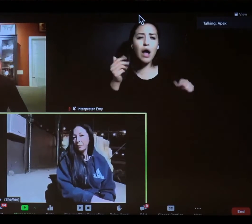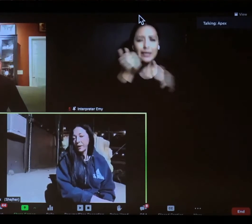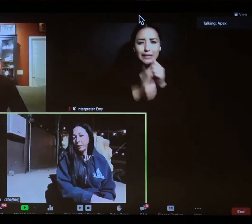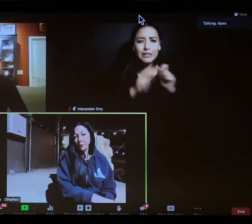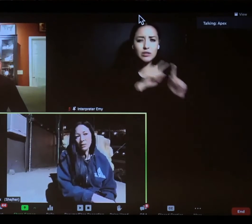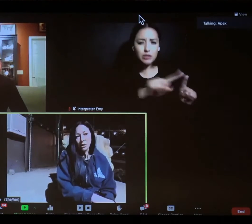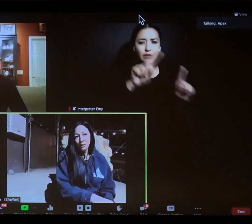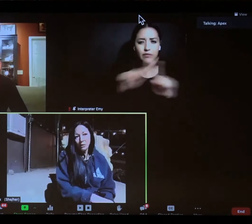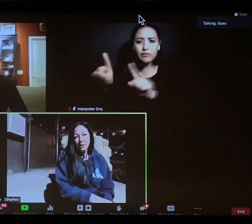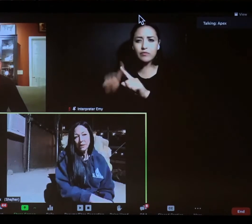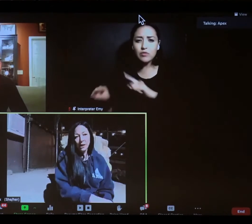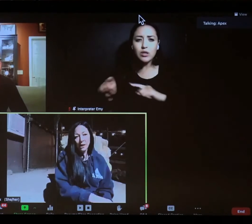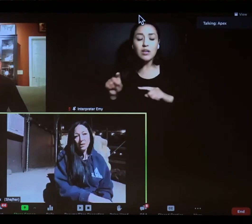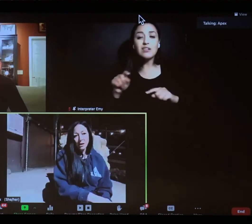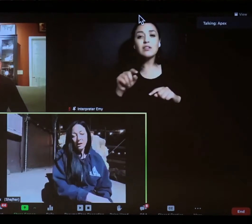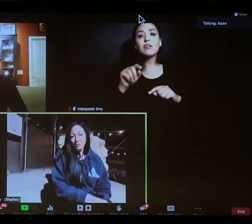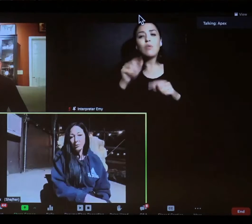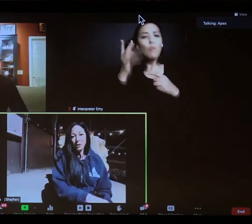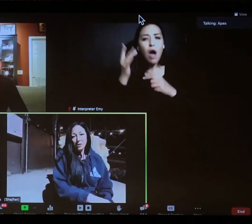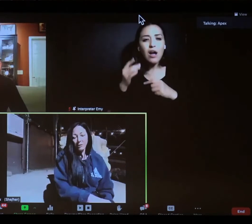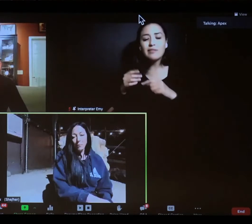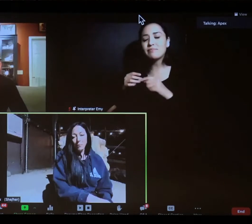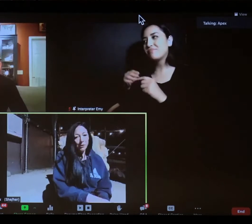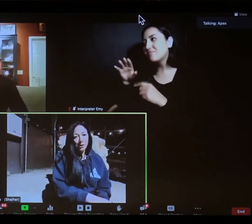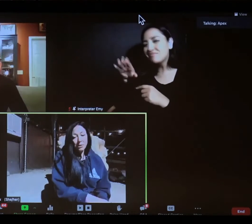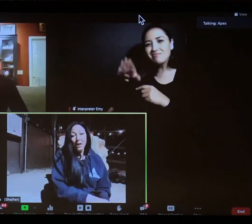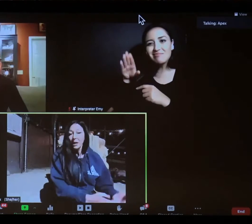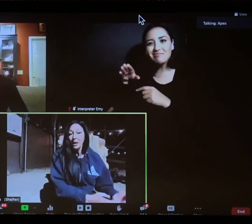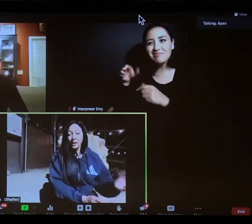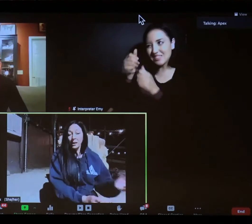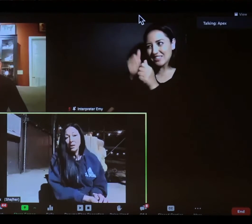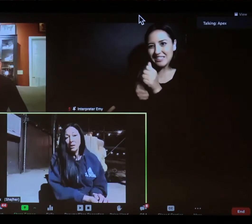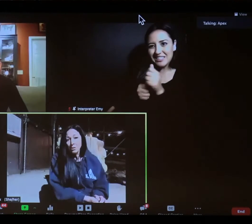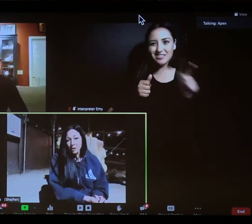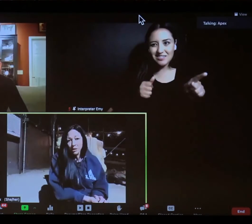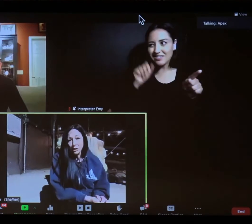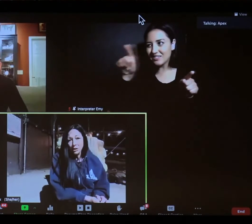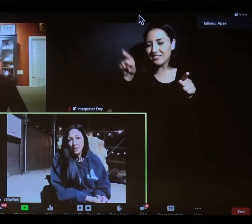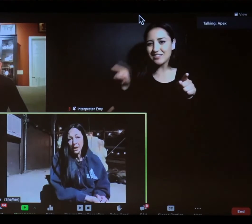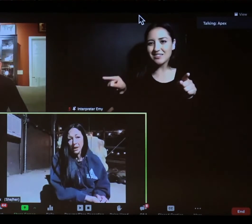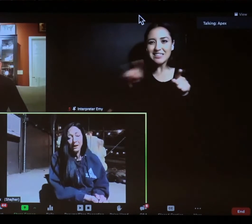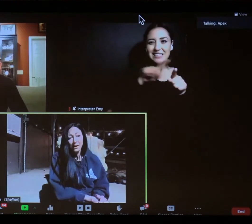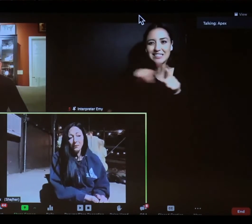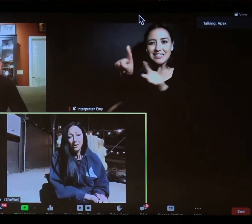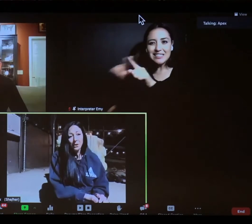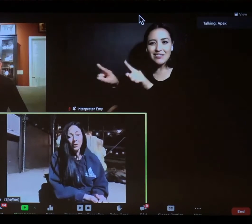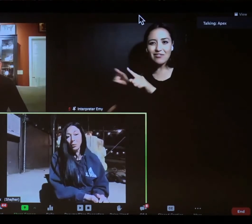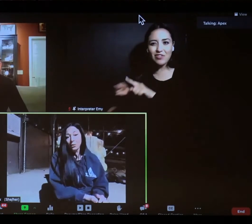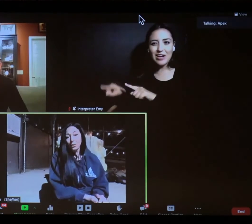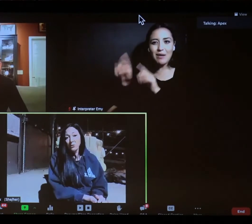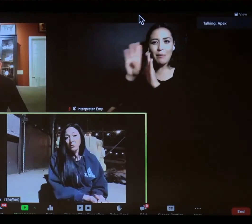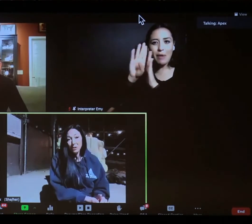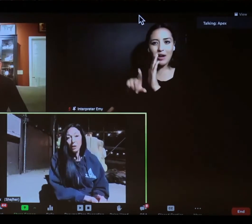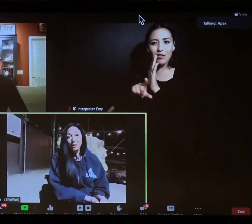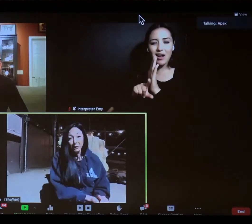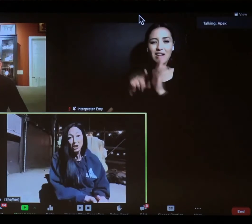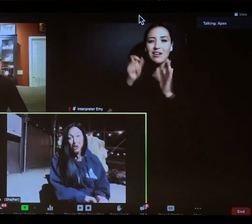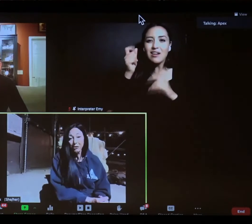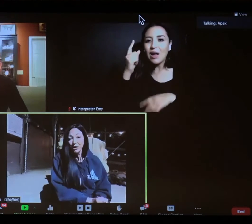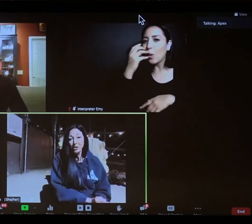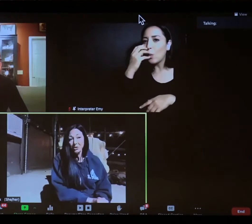that we rescue. These guys come from all different backgrounds. And like we mentioned earlier today, you know, wolves just are very